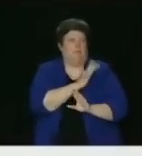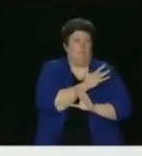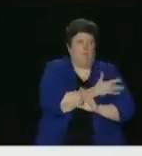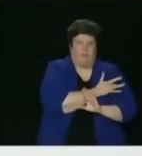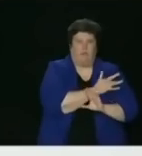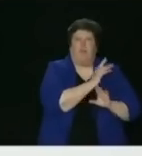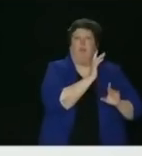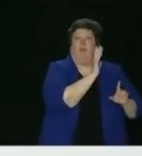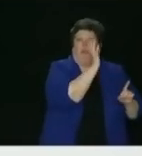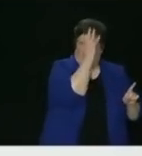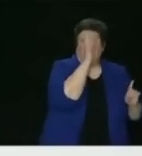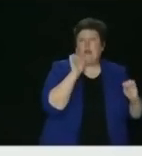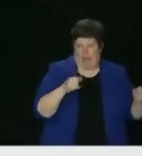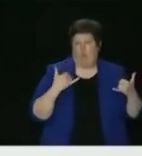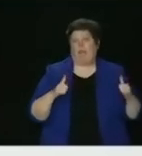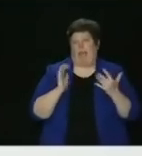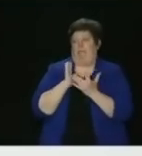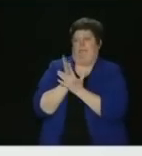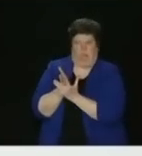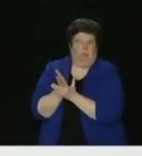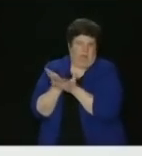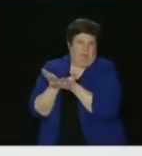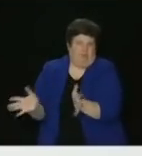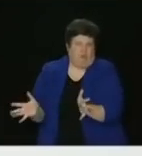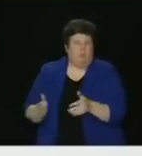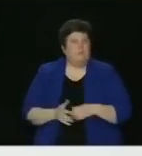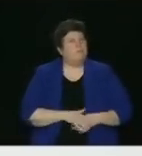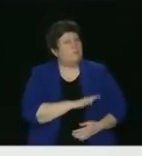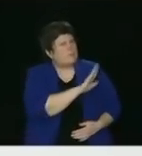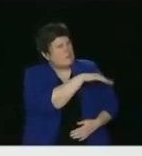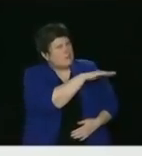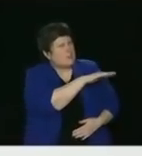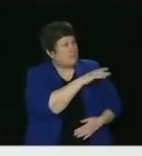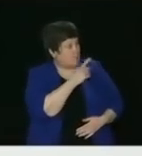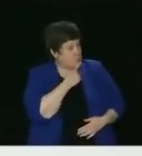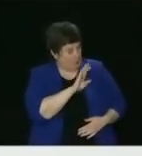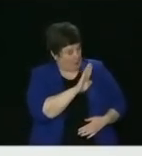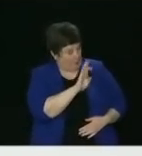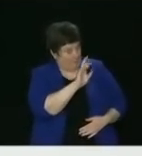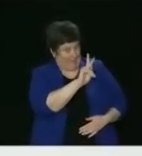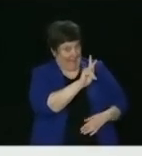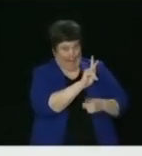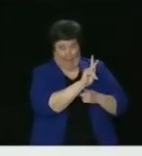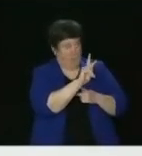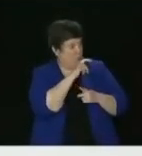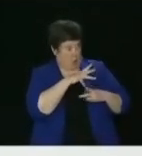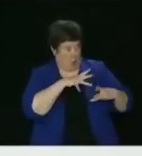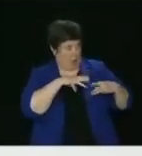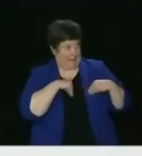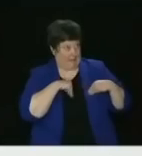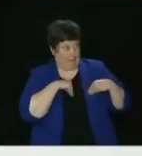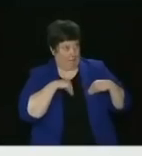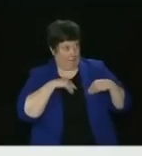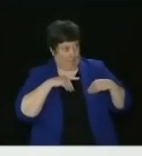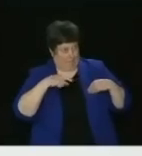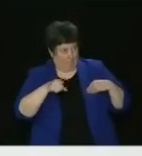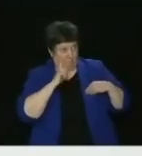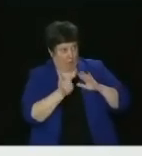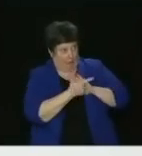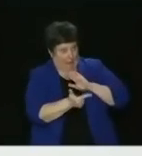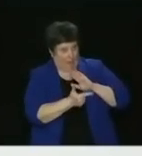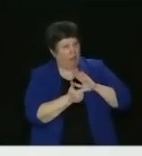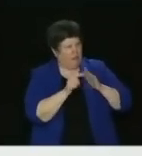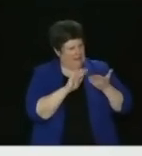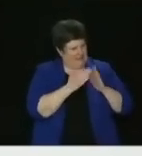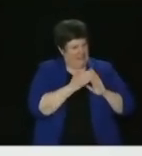blockades. You're announcing today rules around preventing banks from dealing with these illegal blockades. The city of Ottawa has dealt with